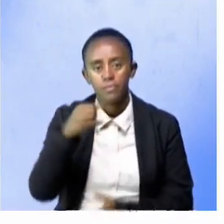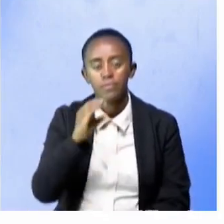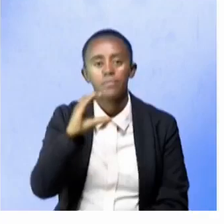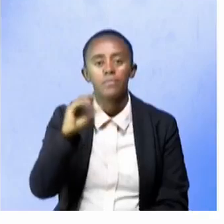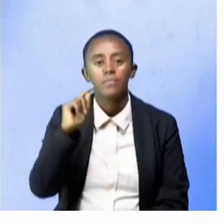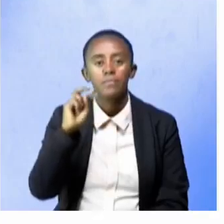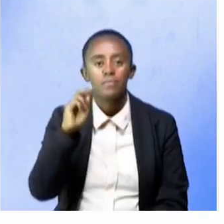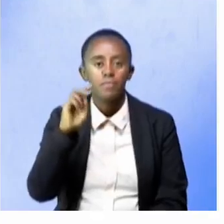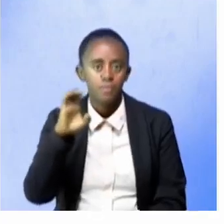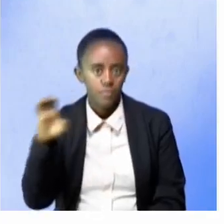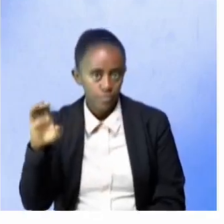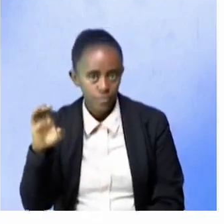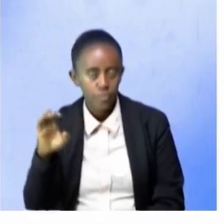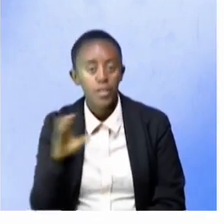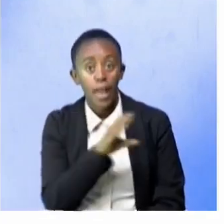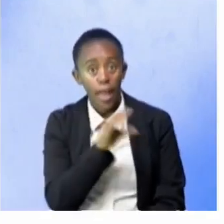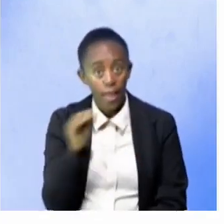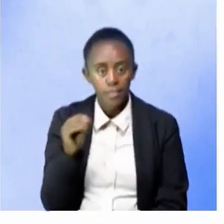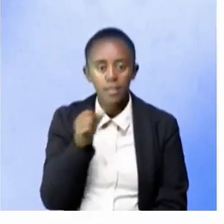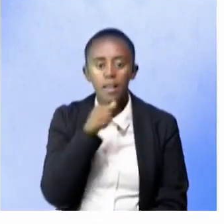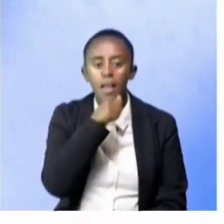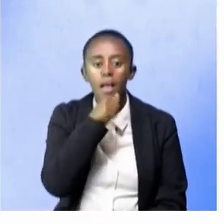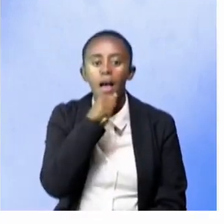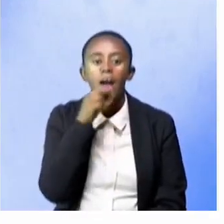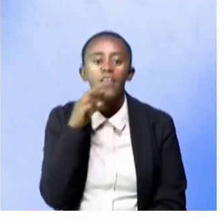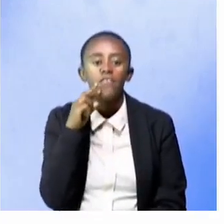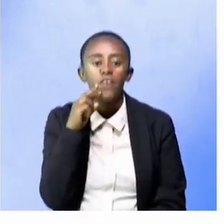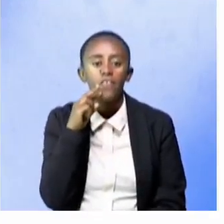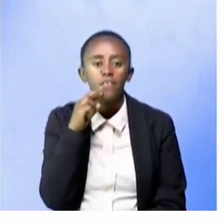and adverbs.